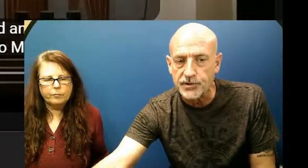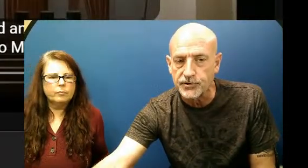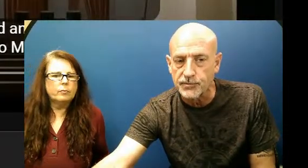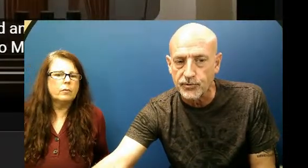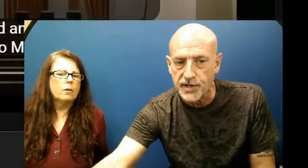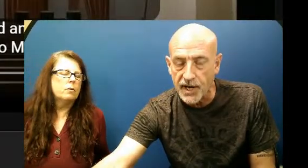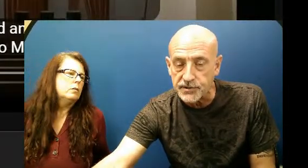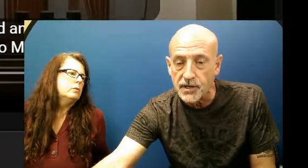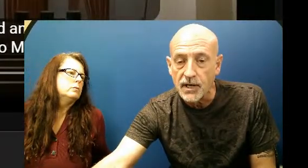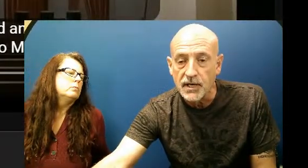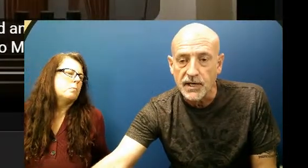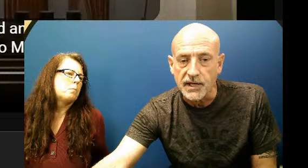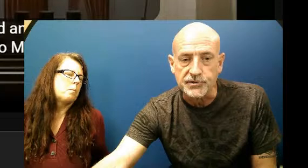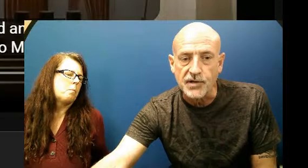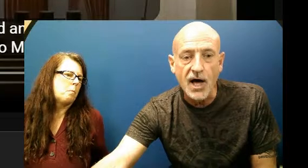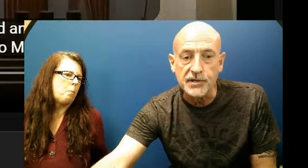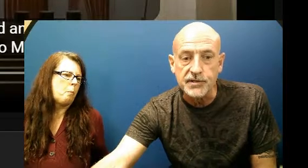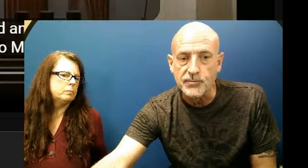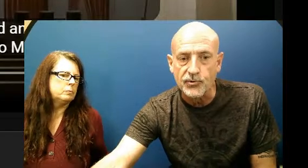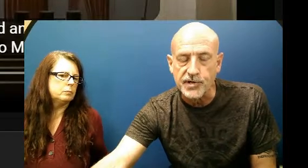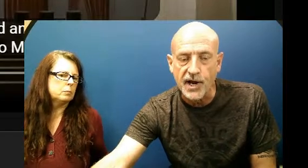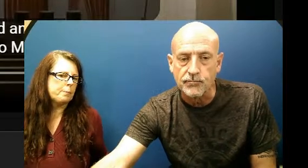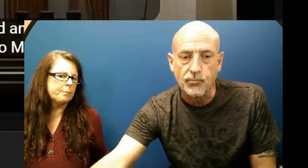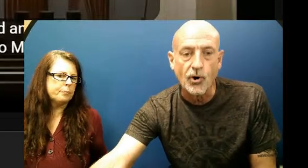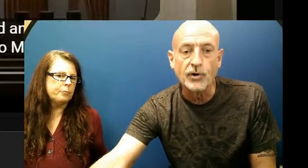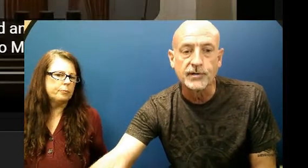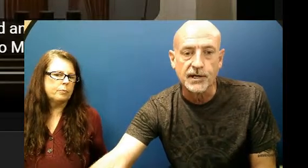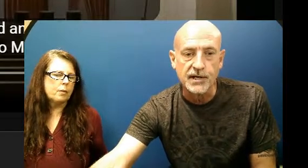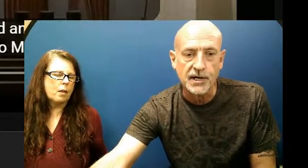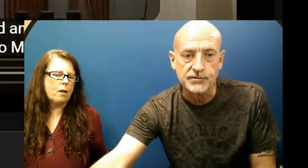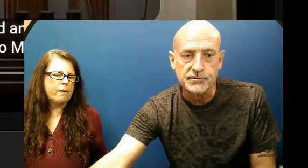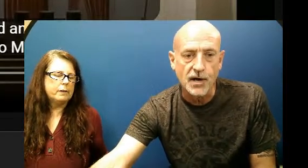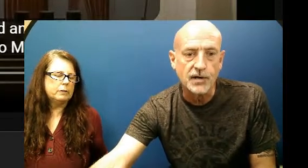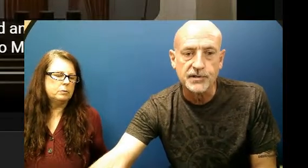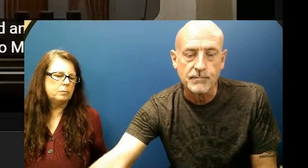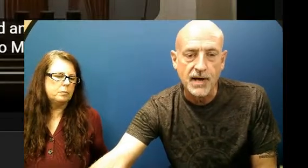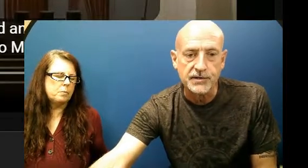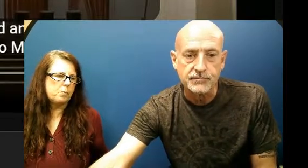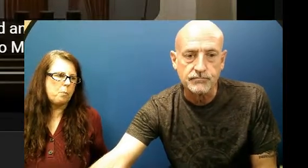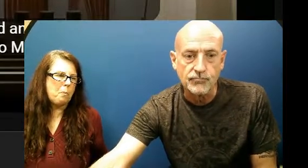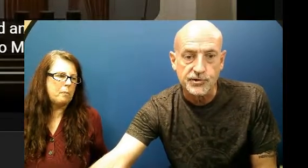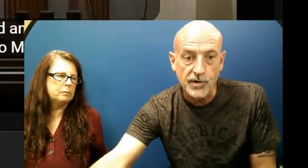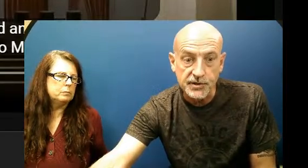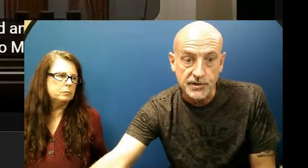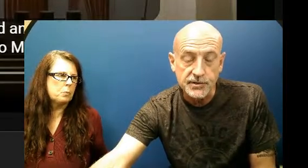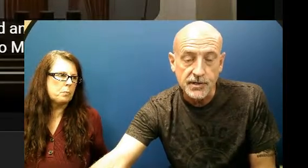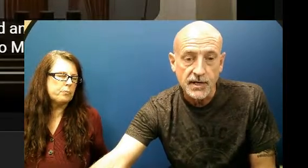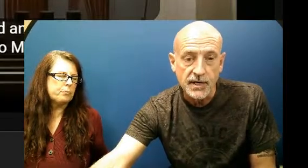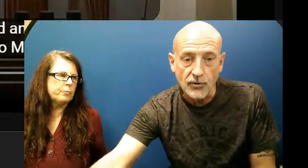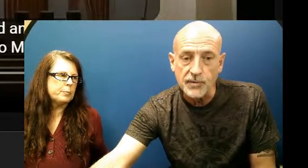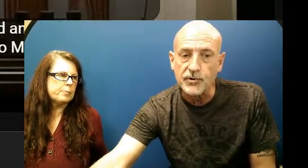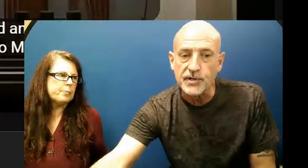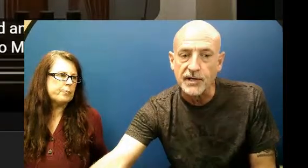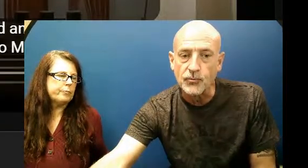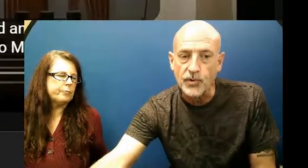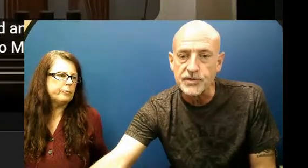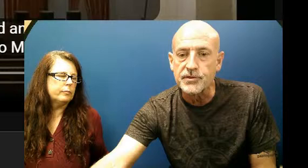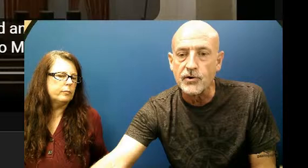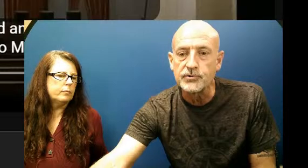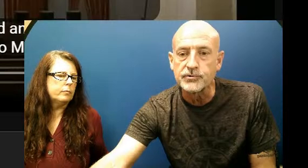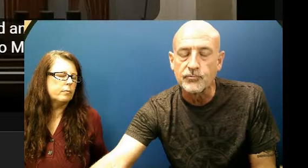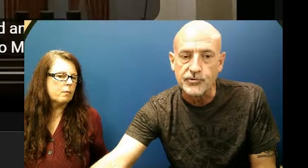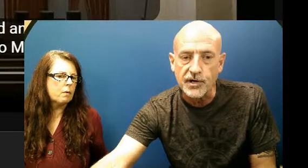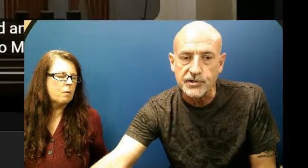what the Constitution protects. And it doesn't protect broadly against content based restrictions. It only protects